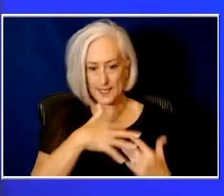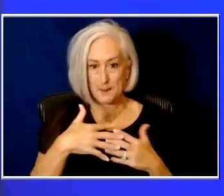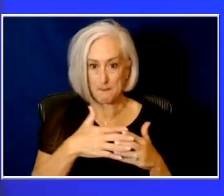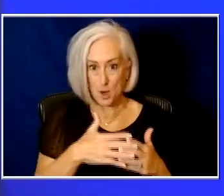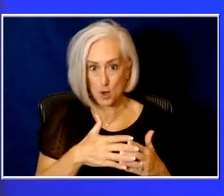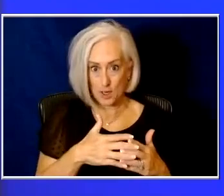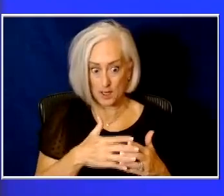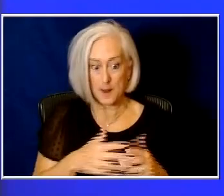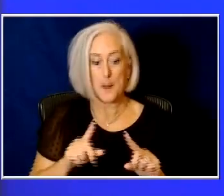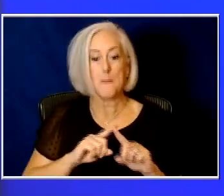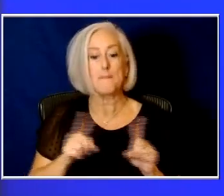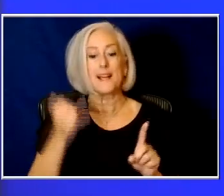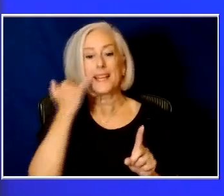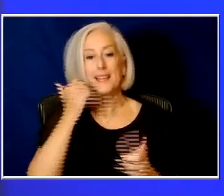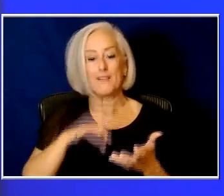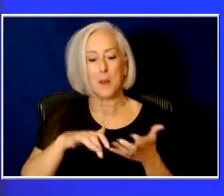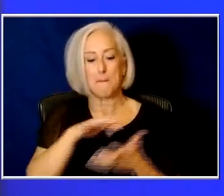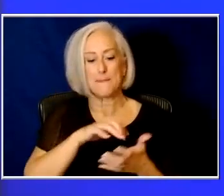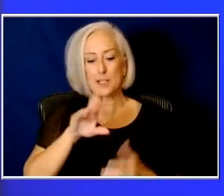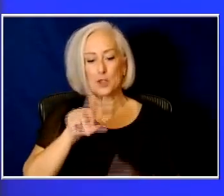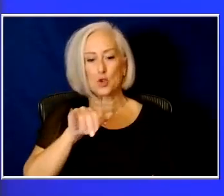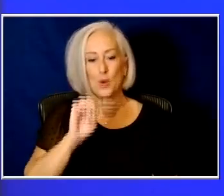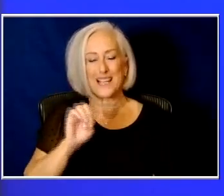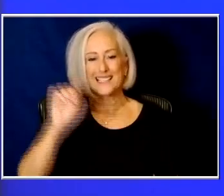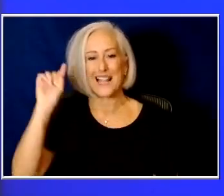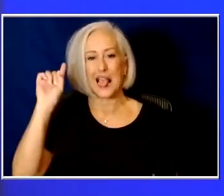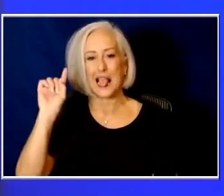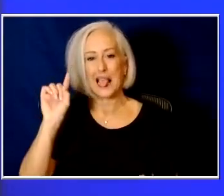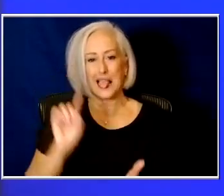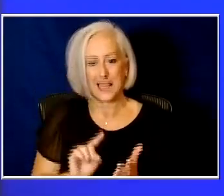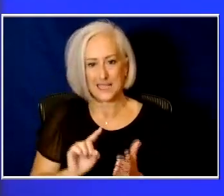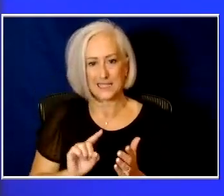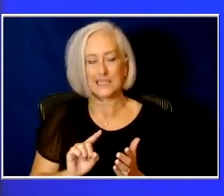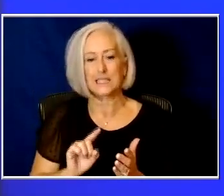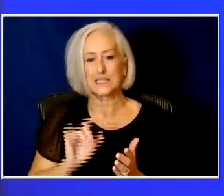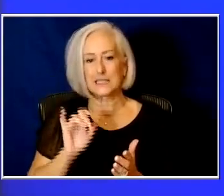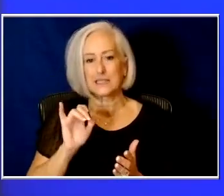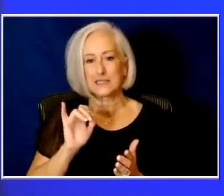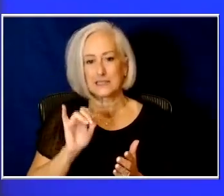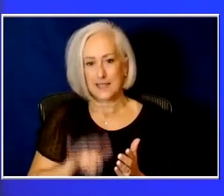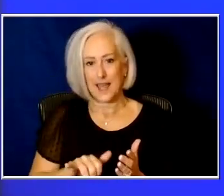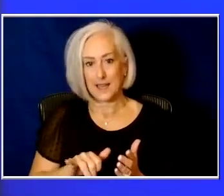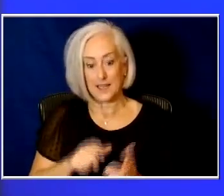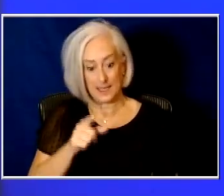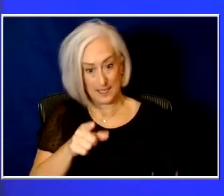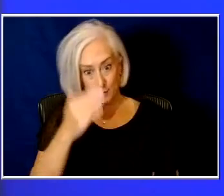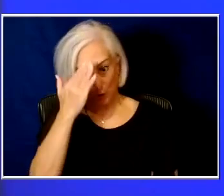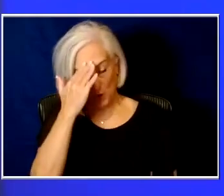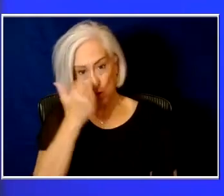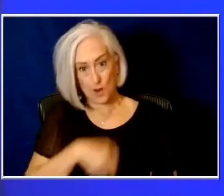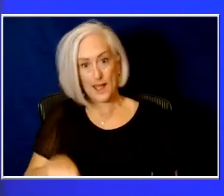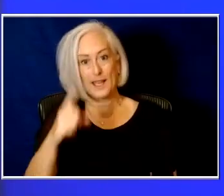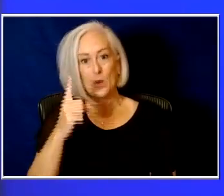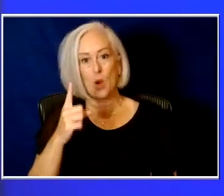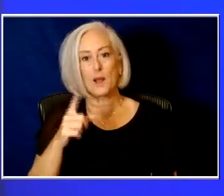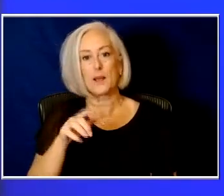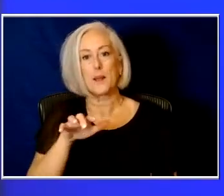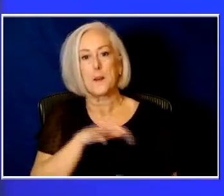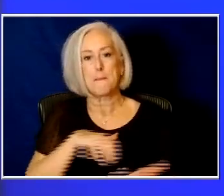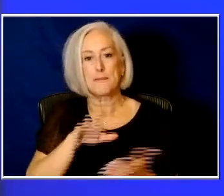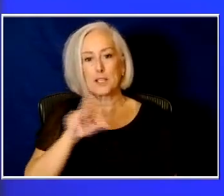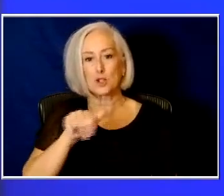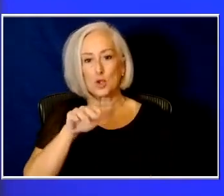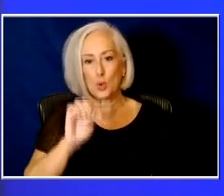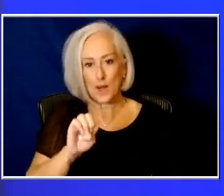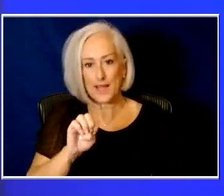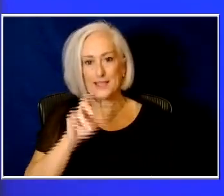mixed race, it's much, much less than that. So if you know some folks that are of mixed ancestry, mixed race, that's really where